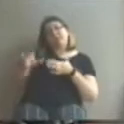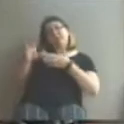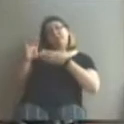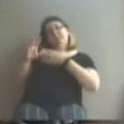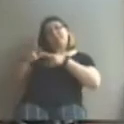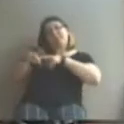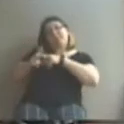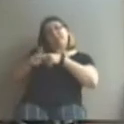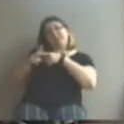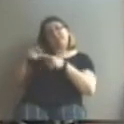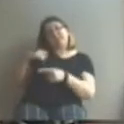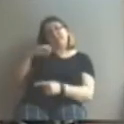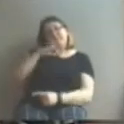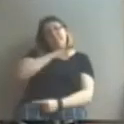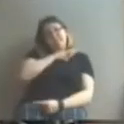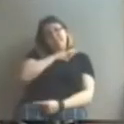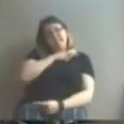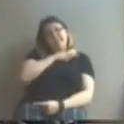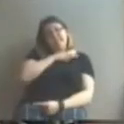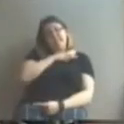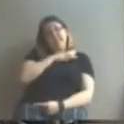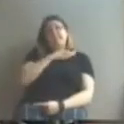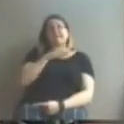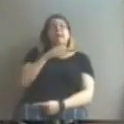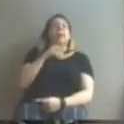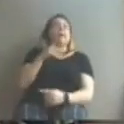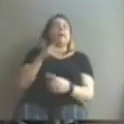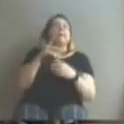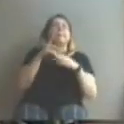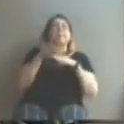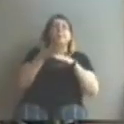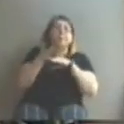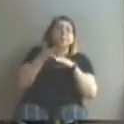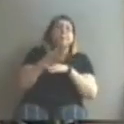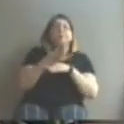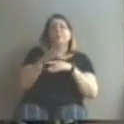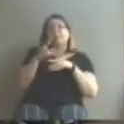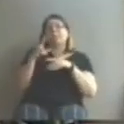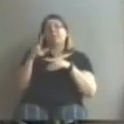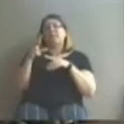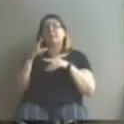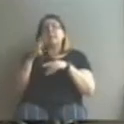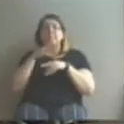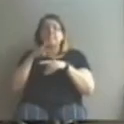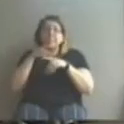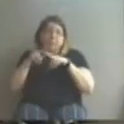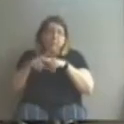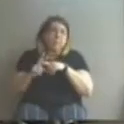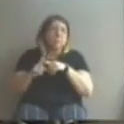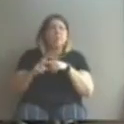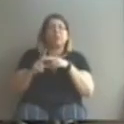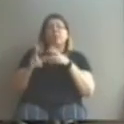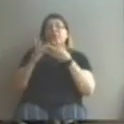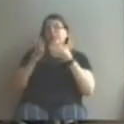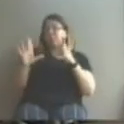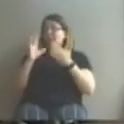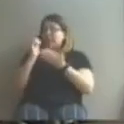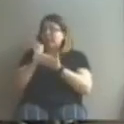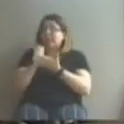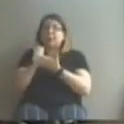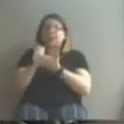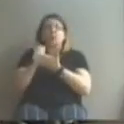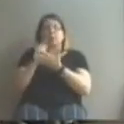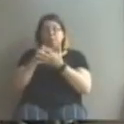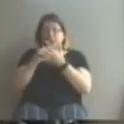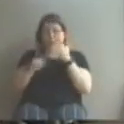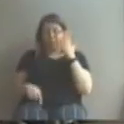maintenance staff, and you have a carpenter, a plumber, an electrician, general helpers show up as well,